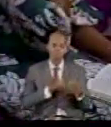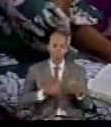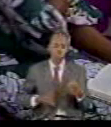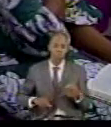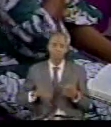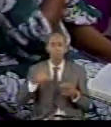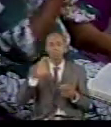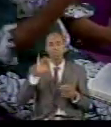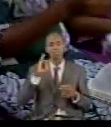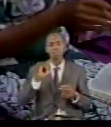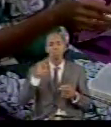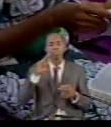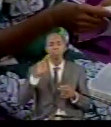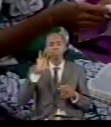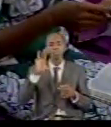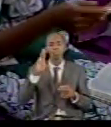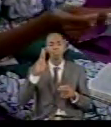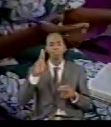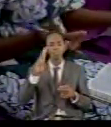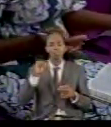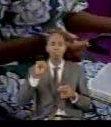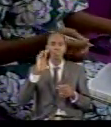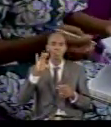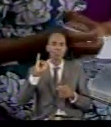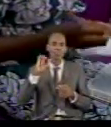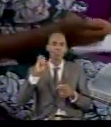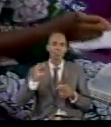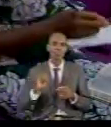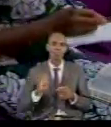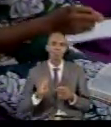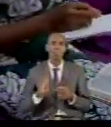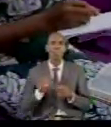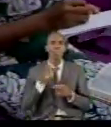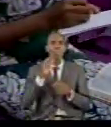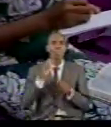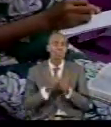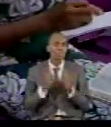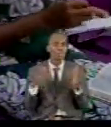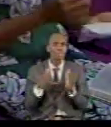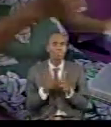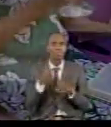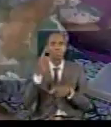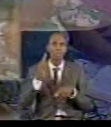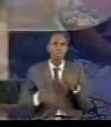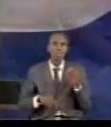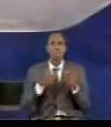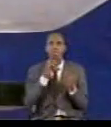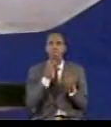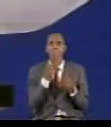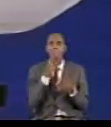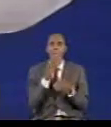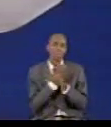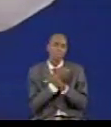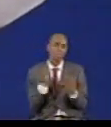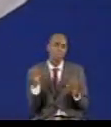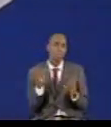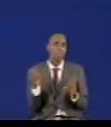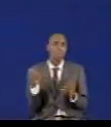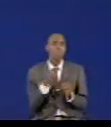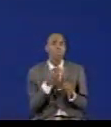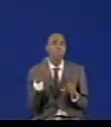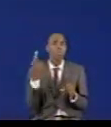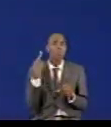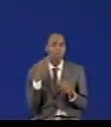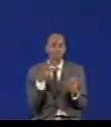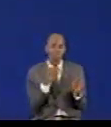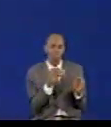the manner of Moses, ye cannot be saved. They were diverting the